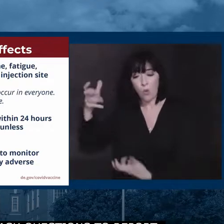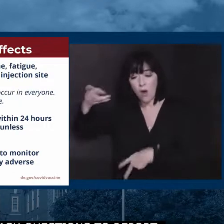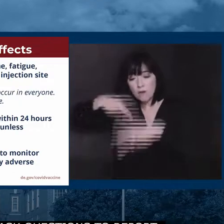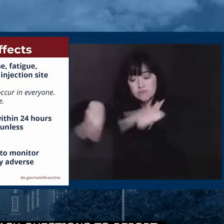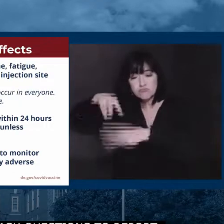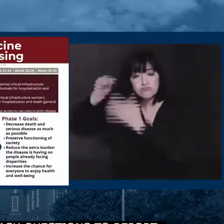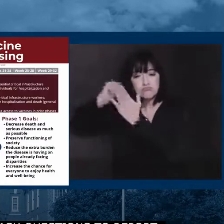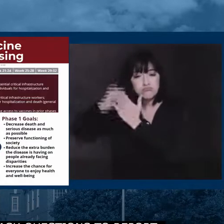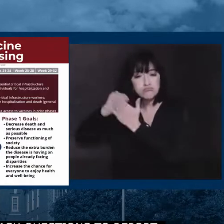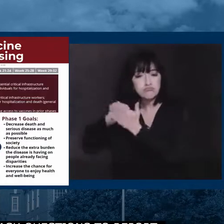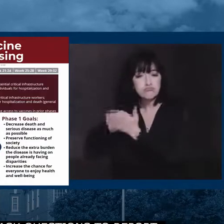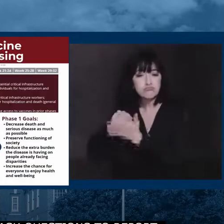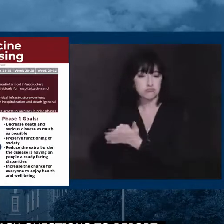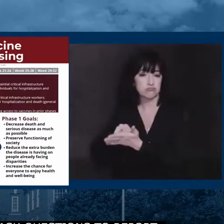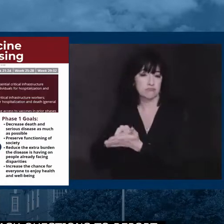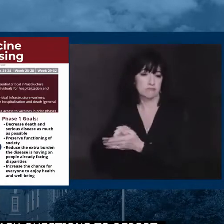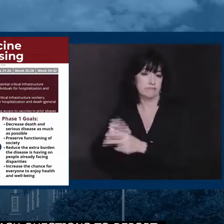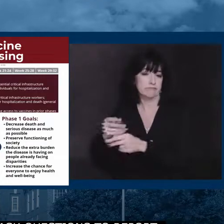effects.